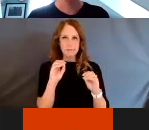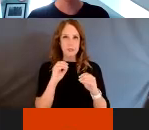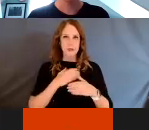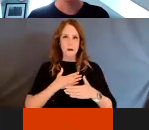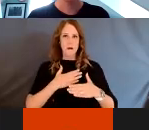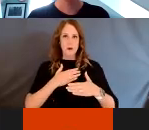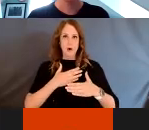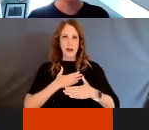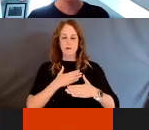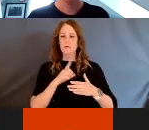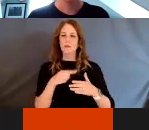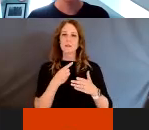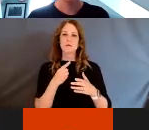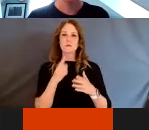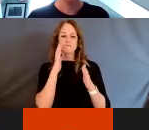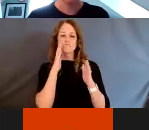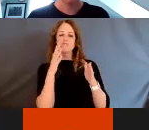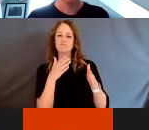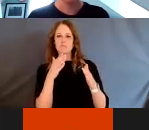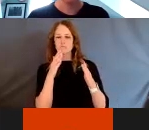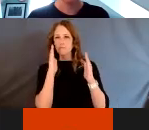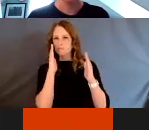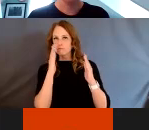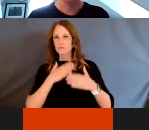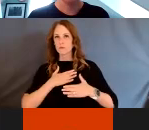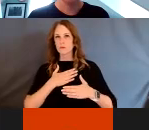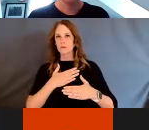or out, just breathing.